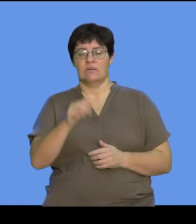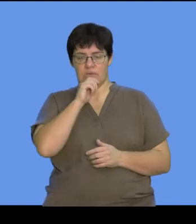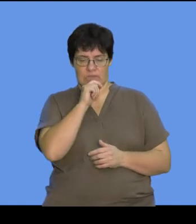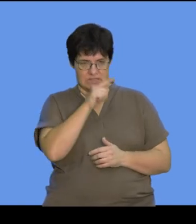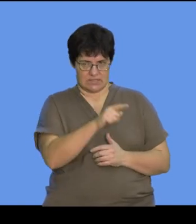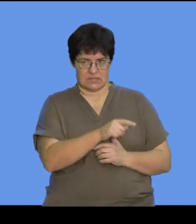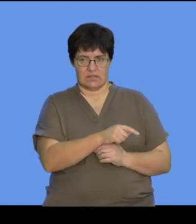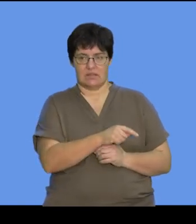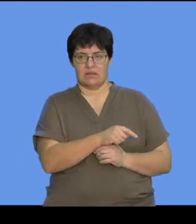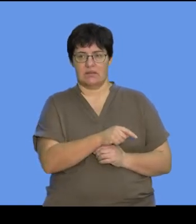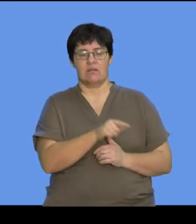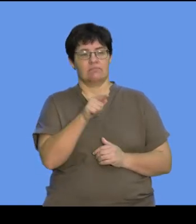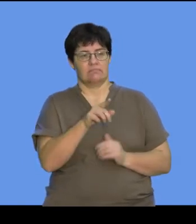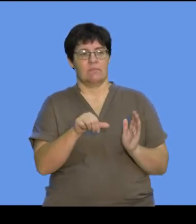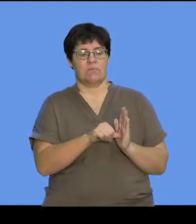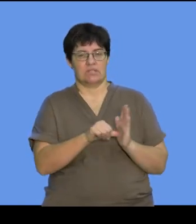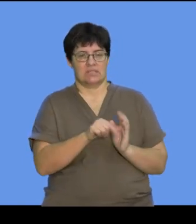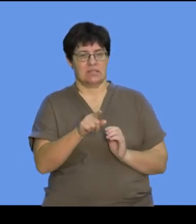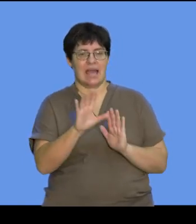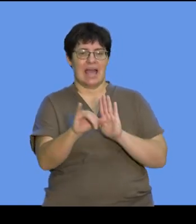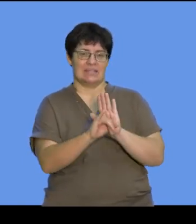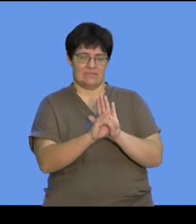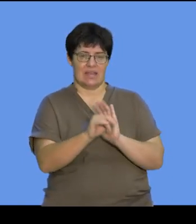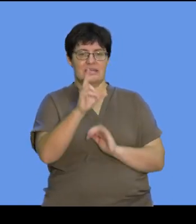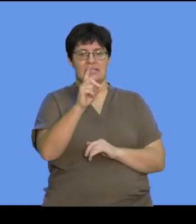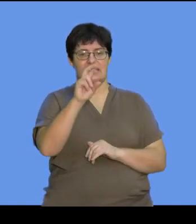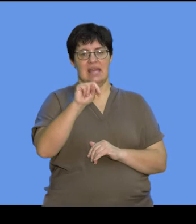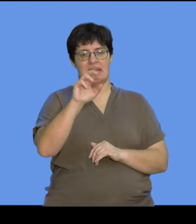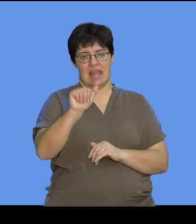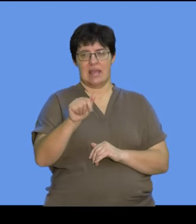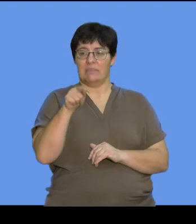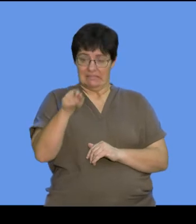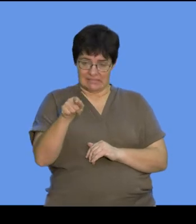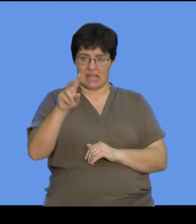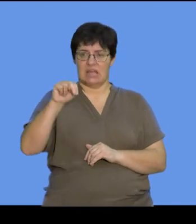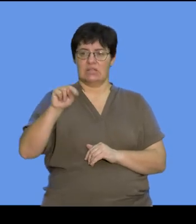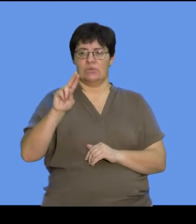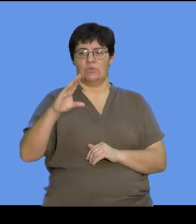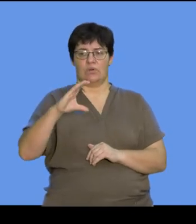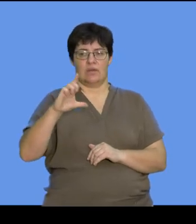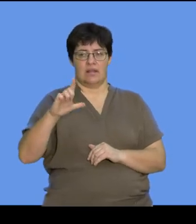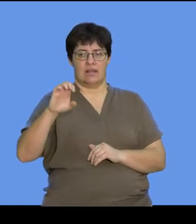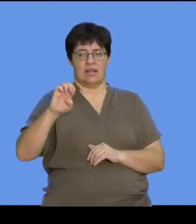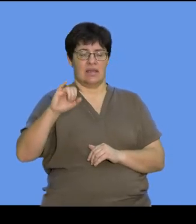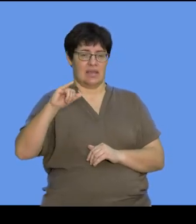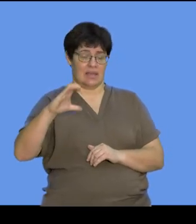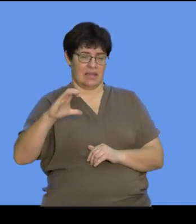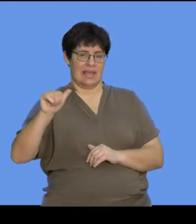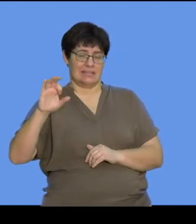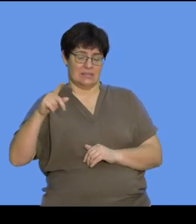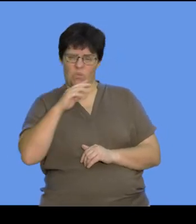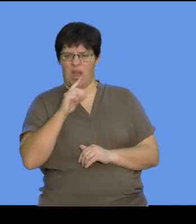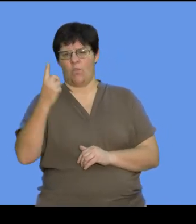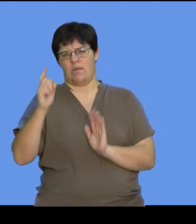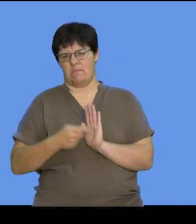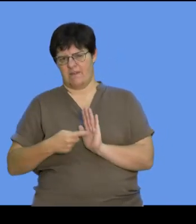hence I use that as a significant point to be able to identify that DNA is the nucleic acid. Cool, that's